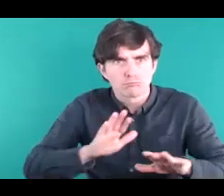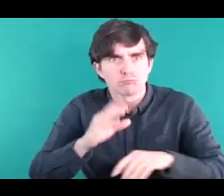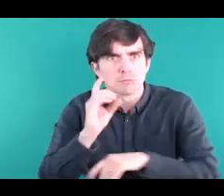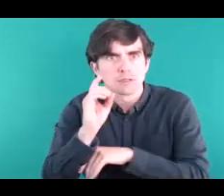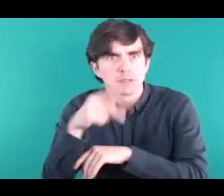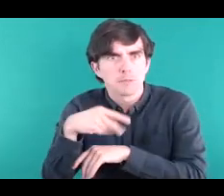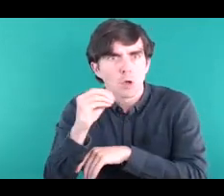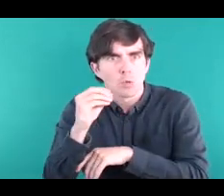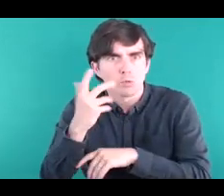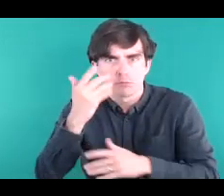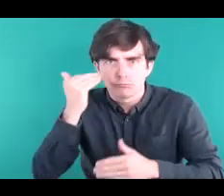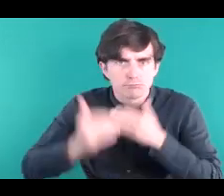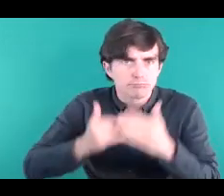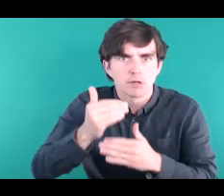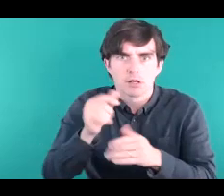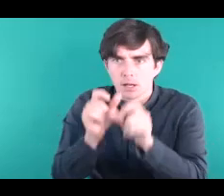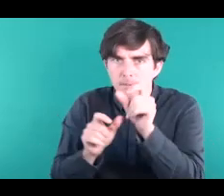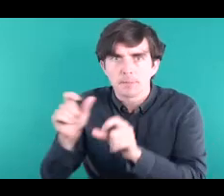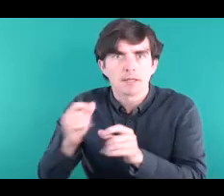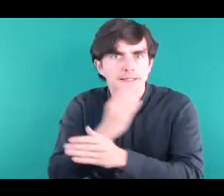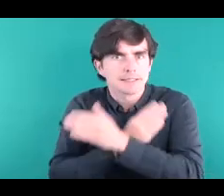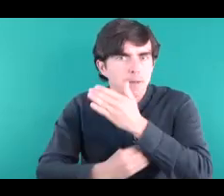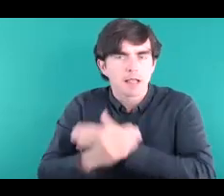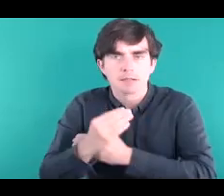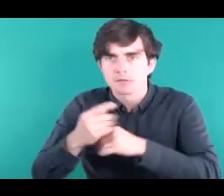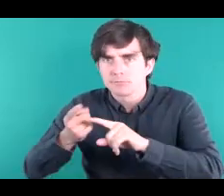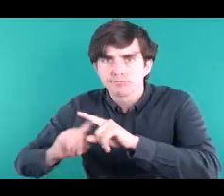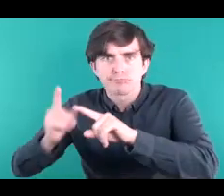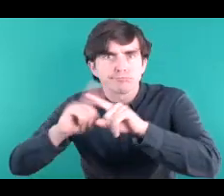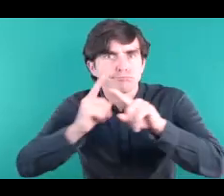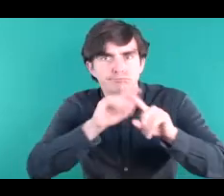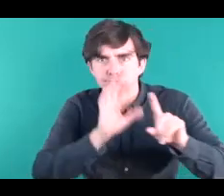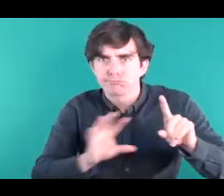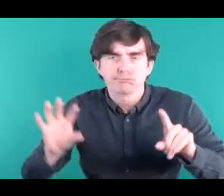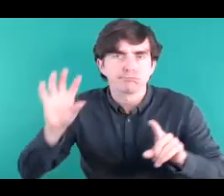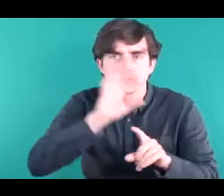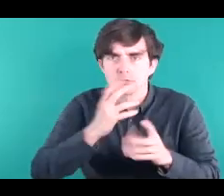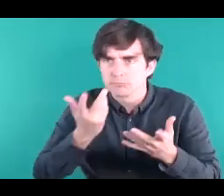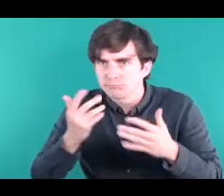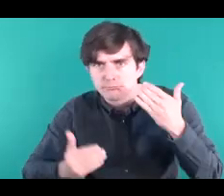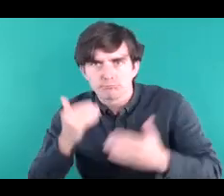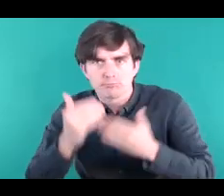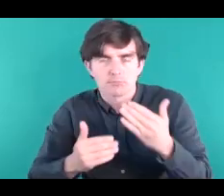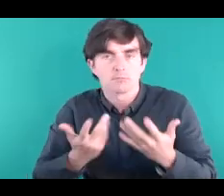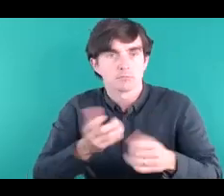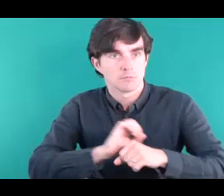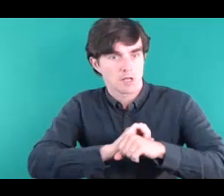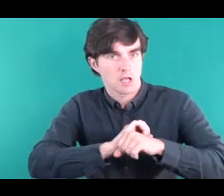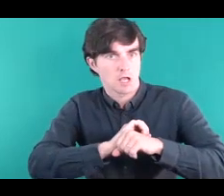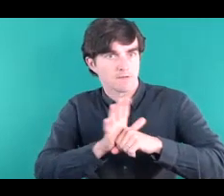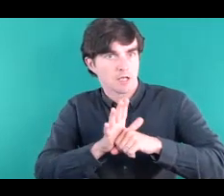different regions when COVID-19 happened. So then we decided